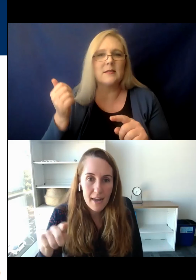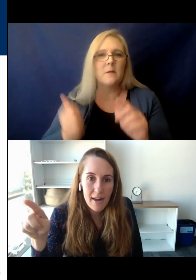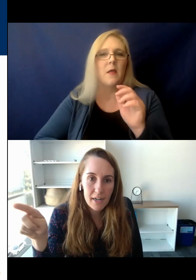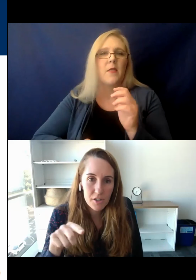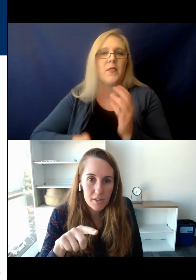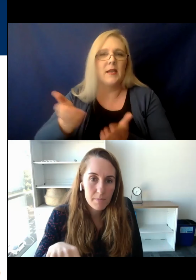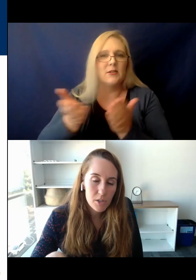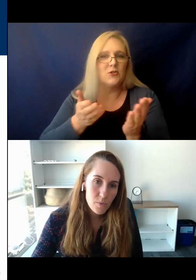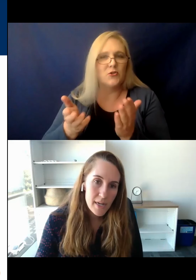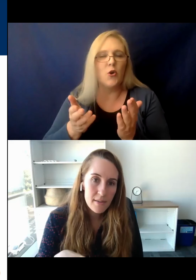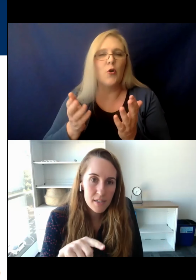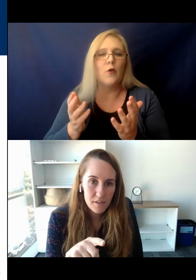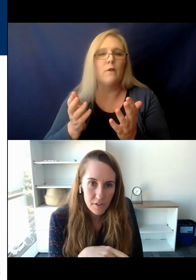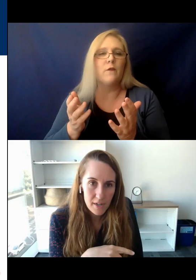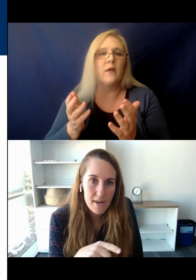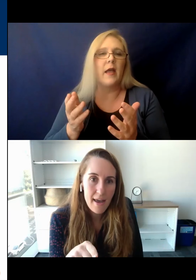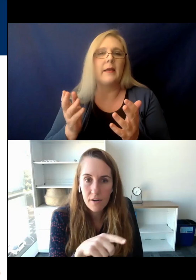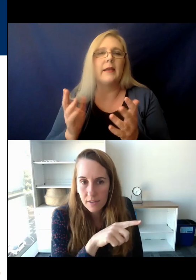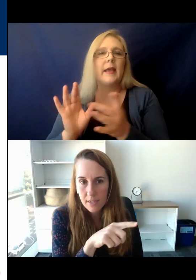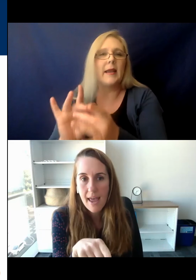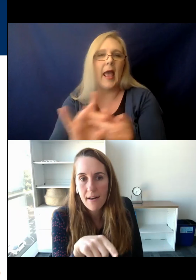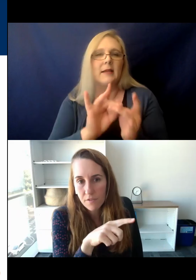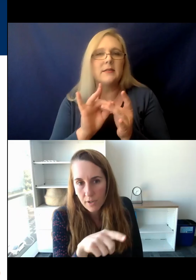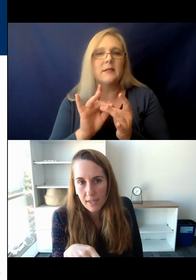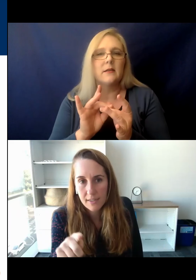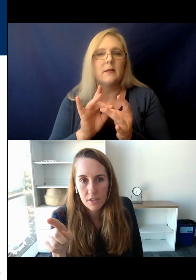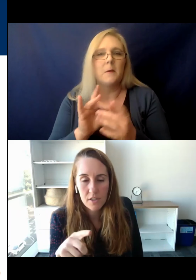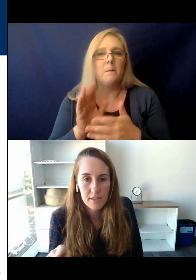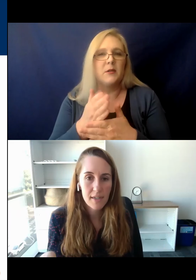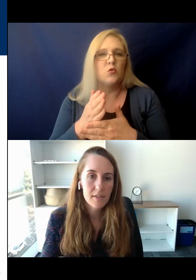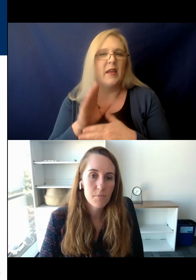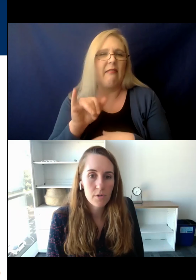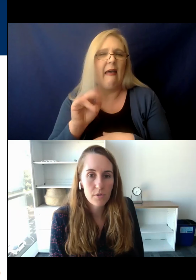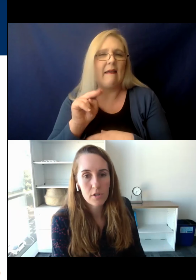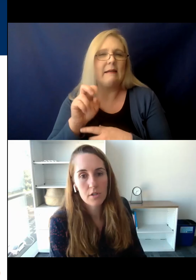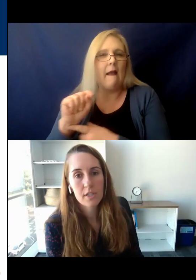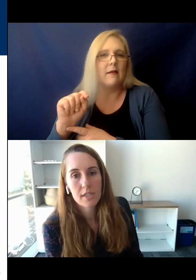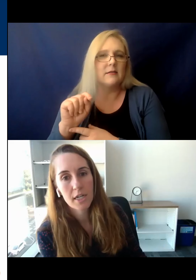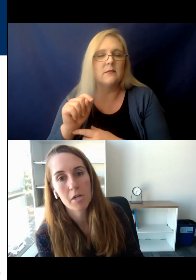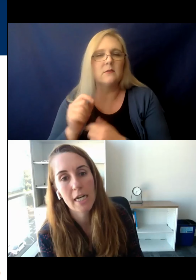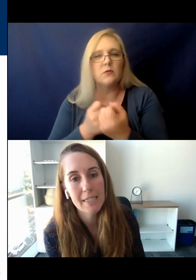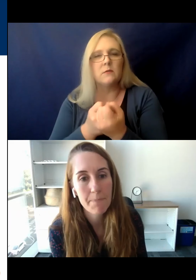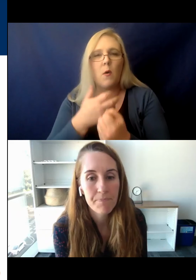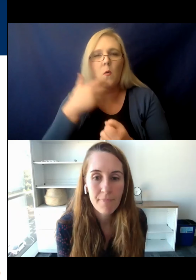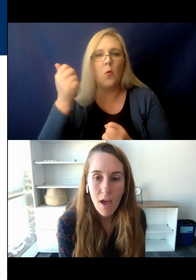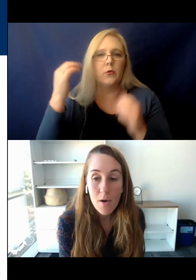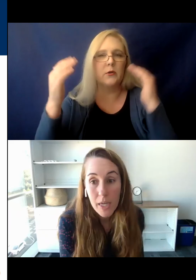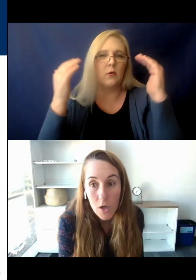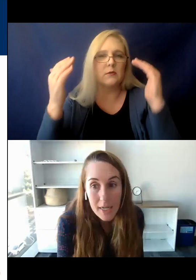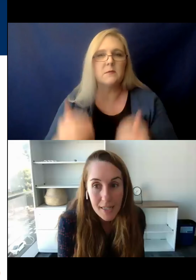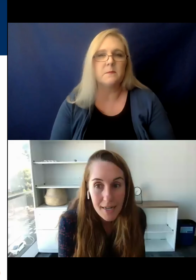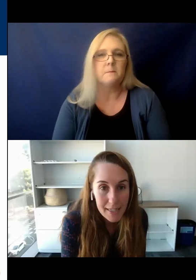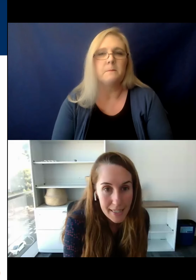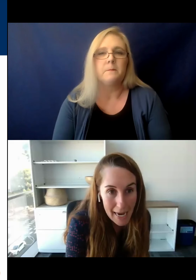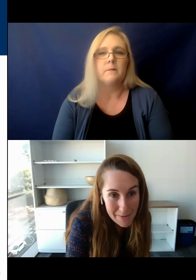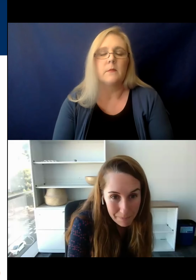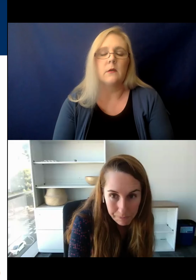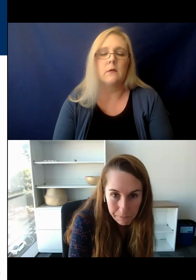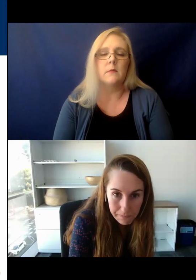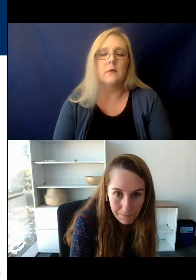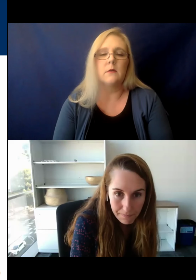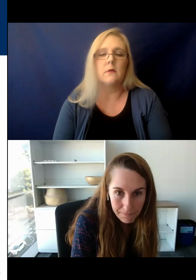as connectors between the net of organizations that support older adults in their communities. We can go on to the next